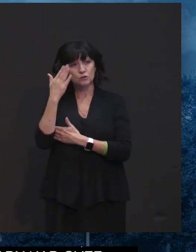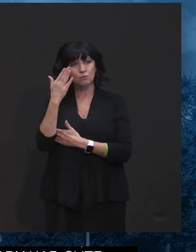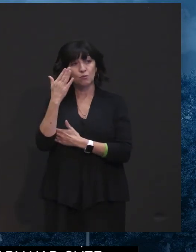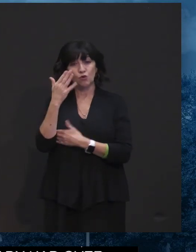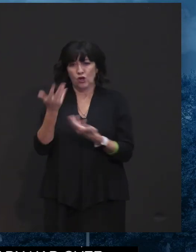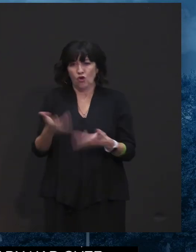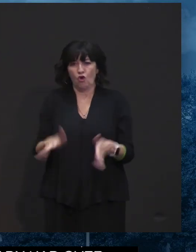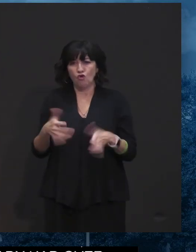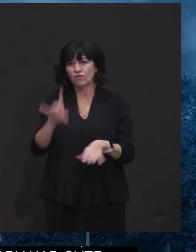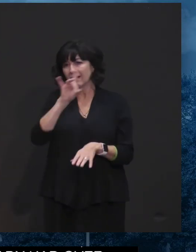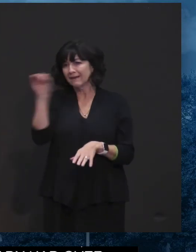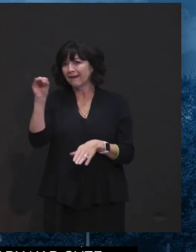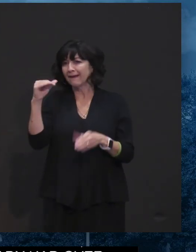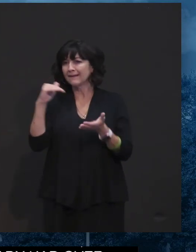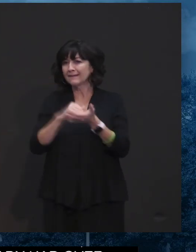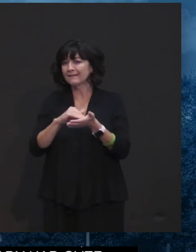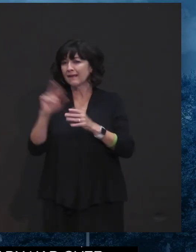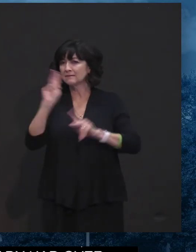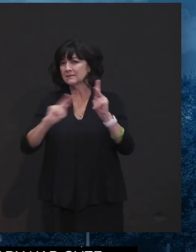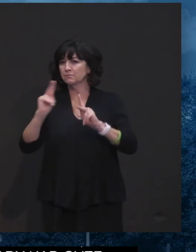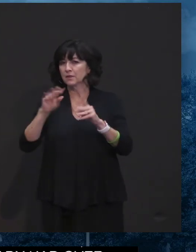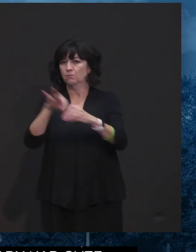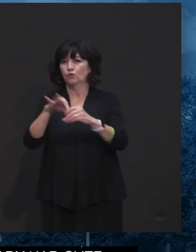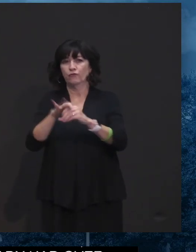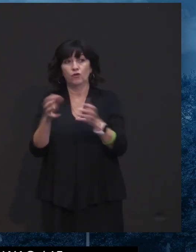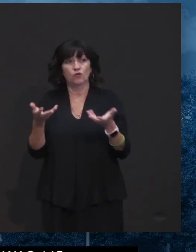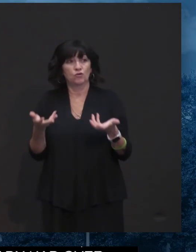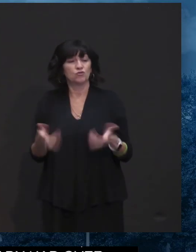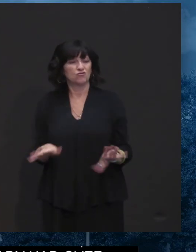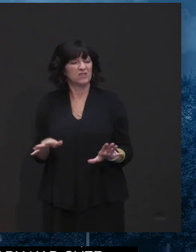mean, I would say it's gonna break all the